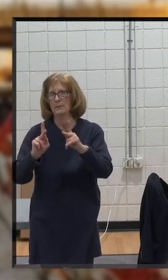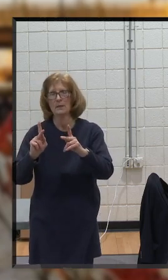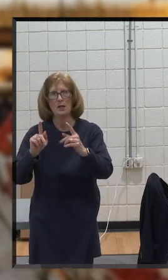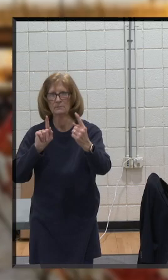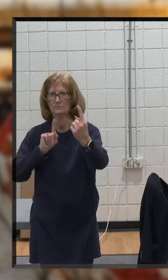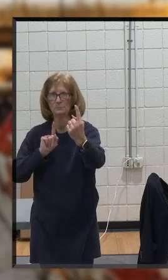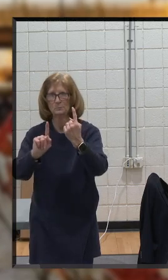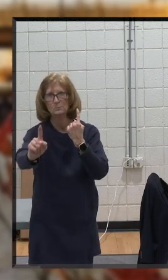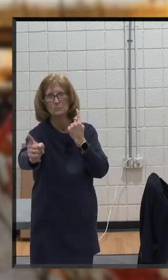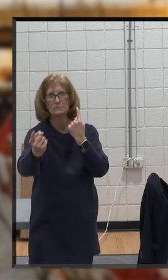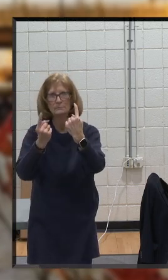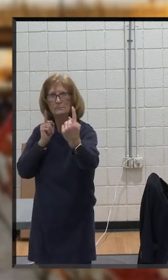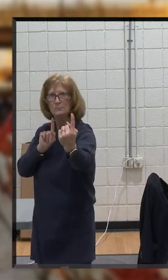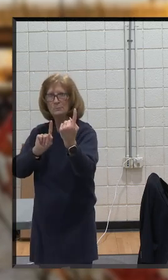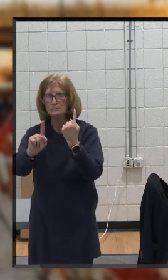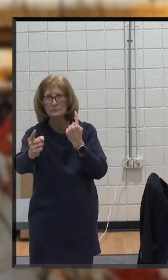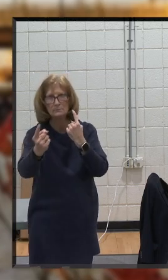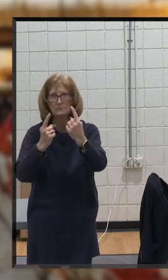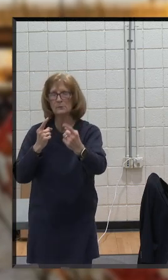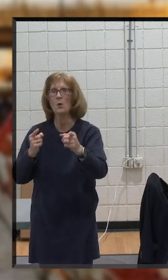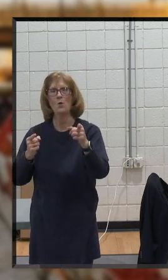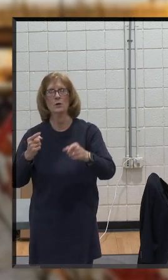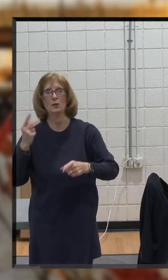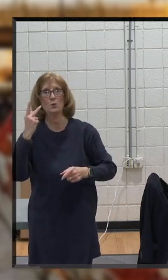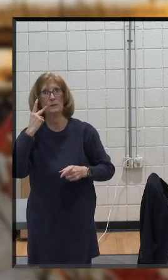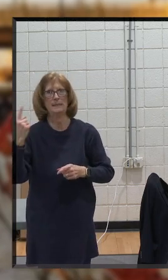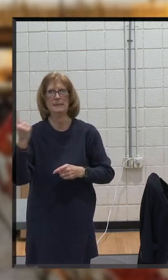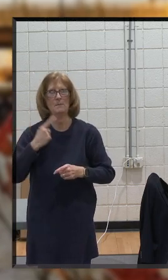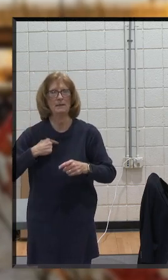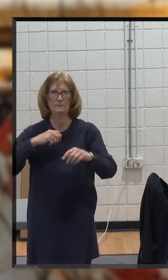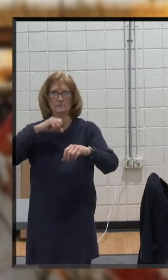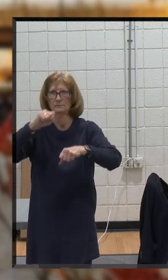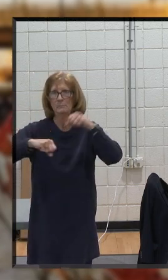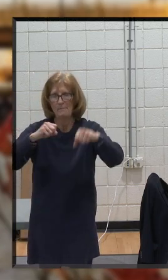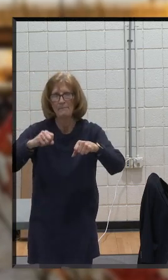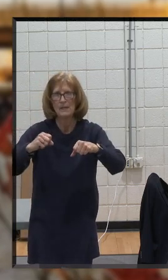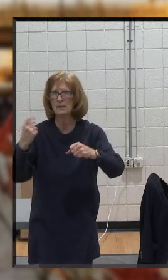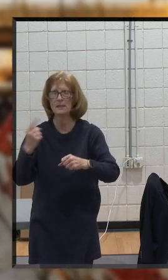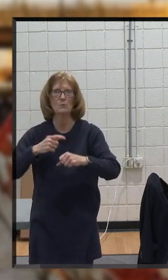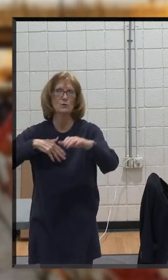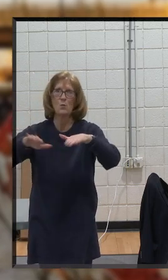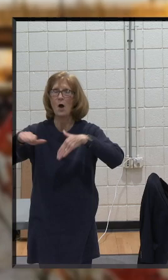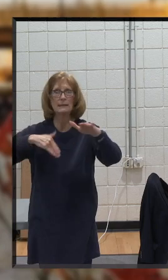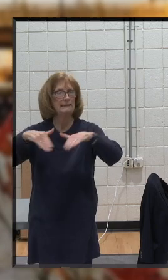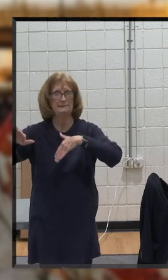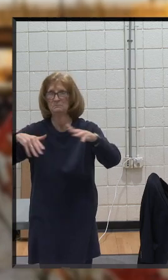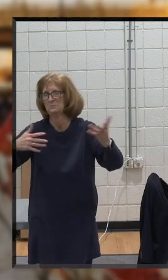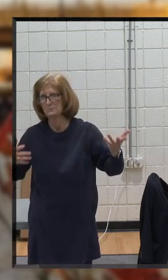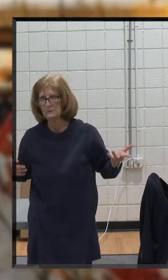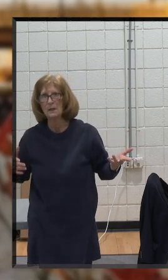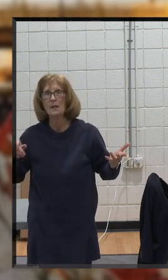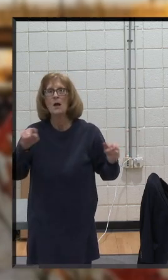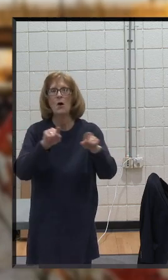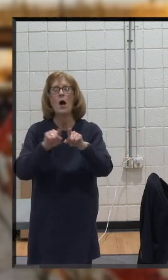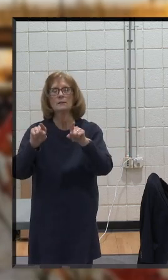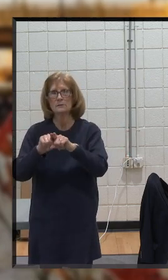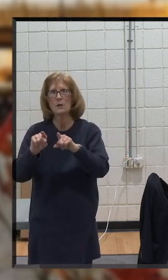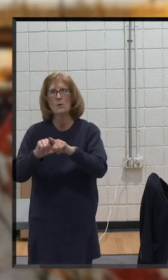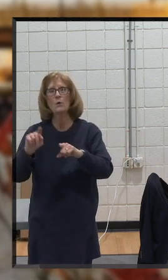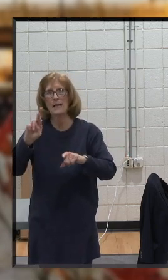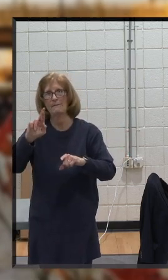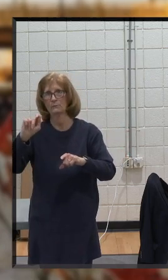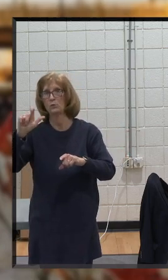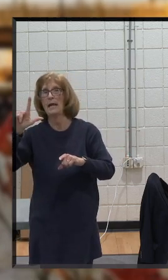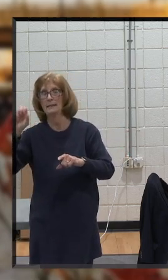somebody. You can see a bike on the one sidewalk there, and just give a little more room on those sidewalks. We'll also be adding handrails on the